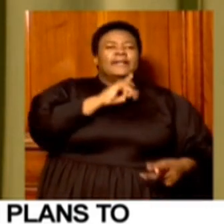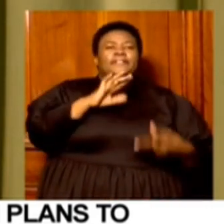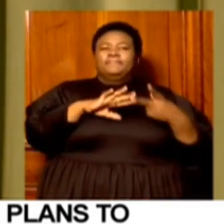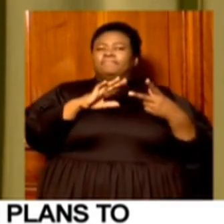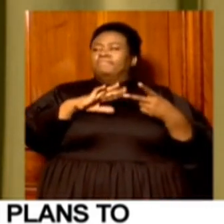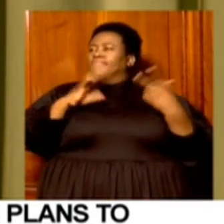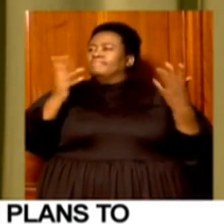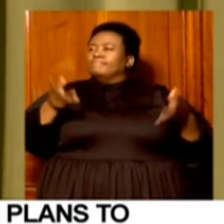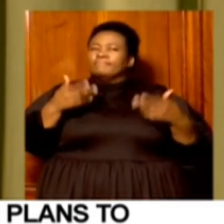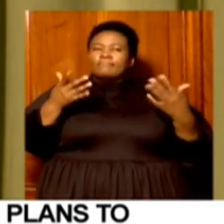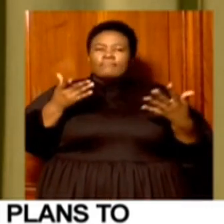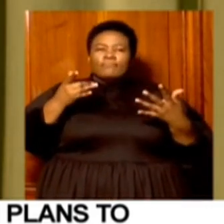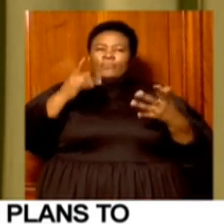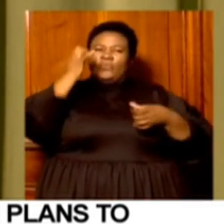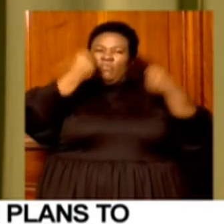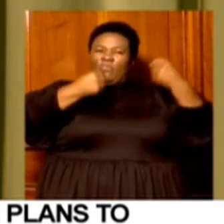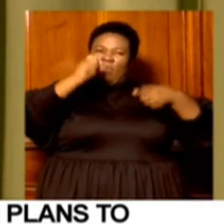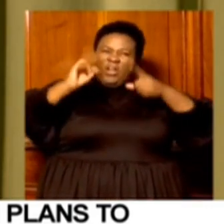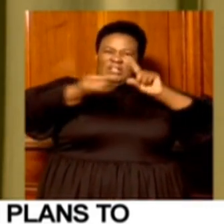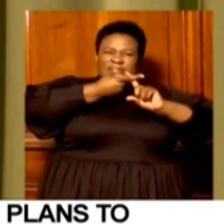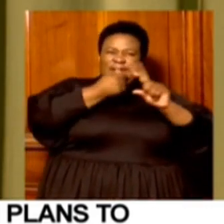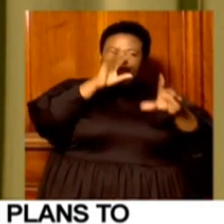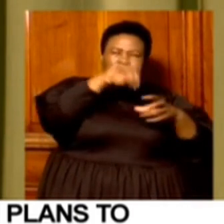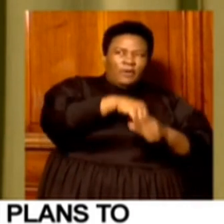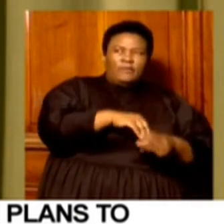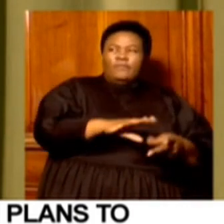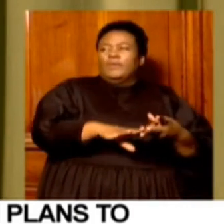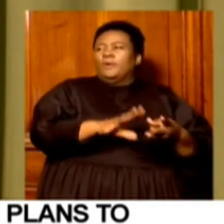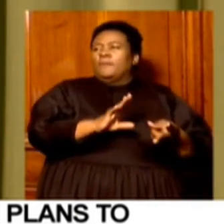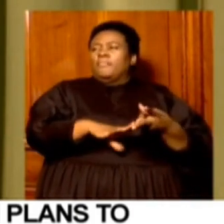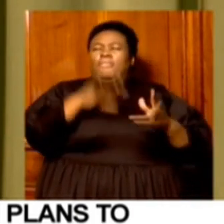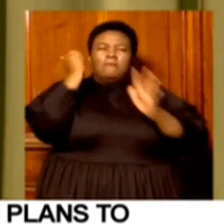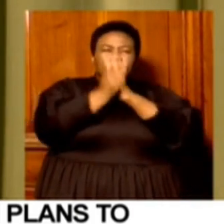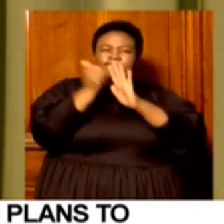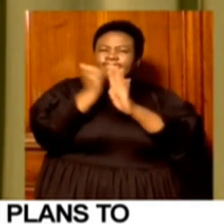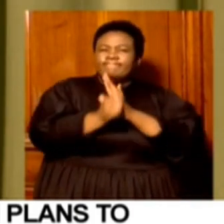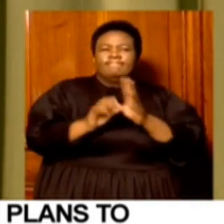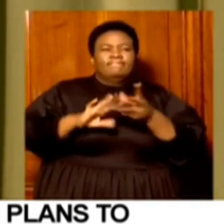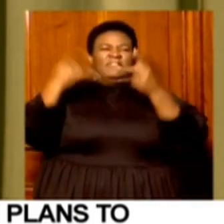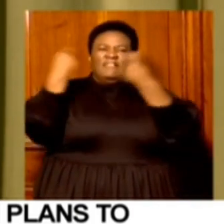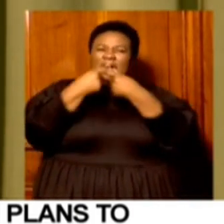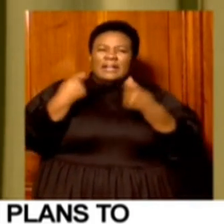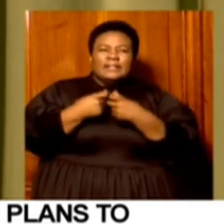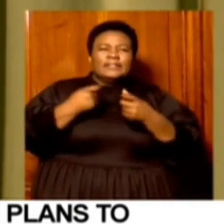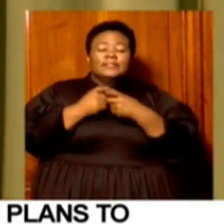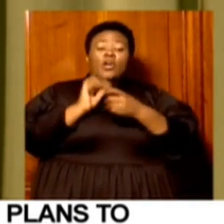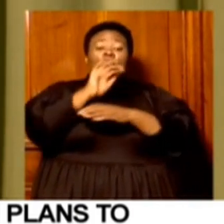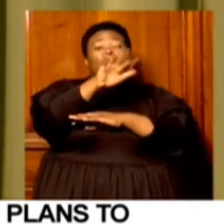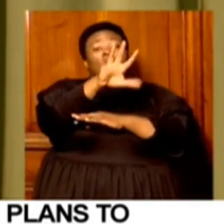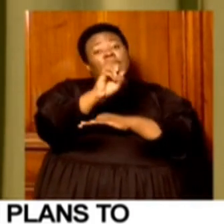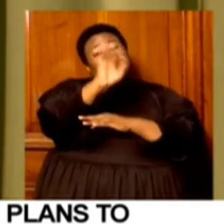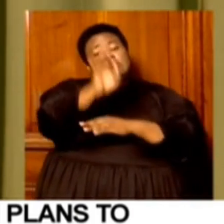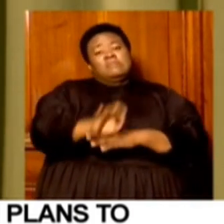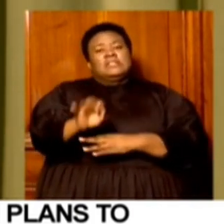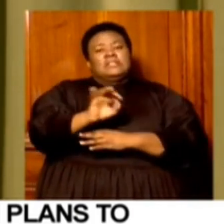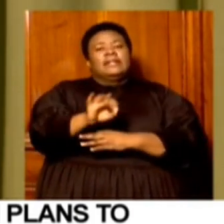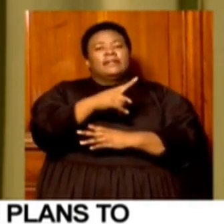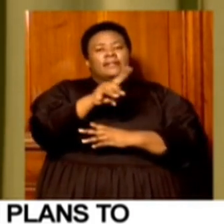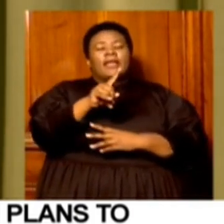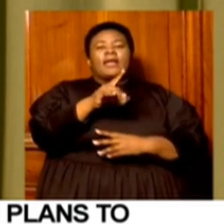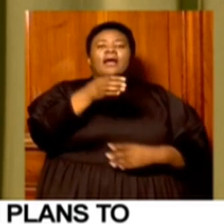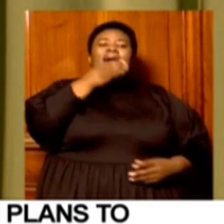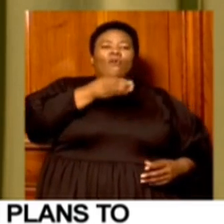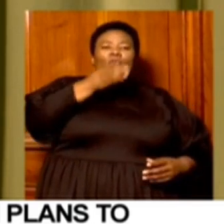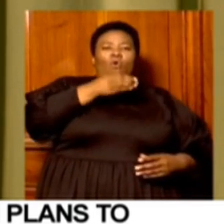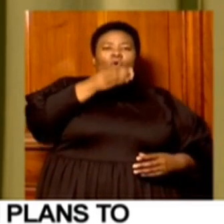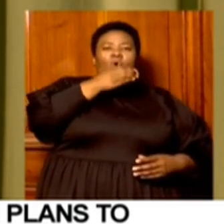because they were involved in car accidents, almost 50% of those people had alcohol